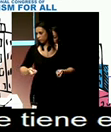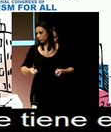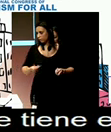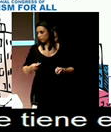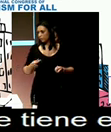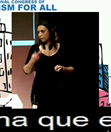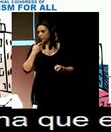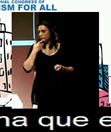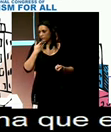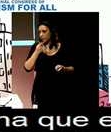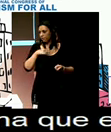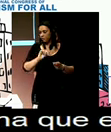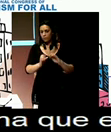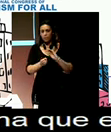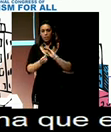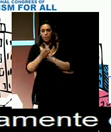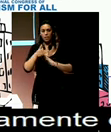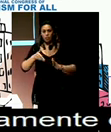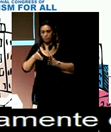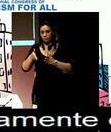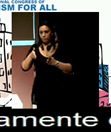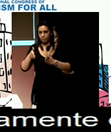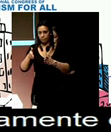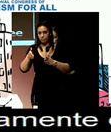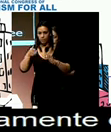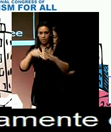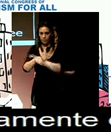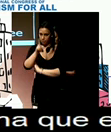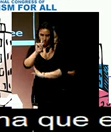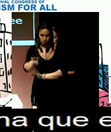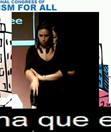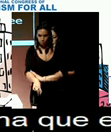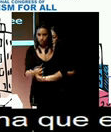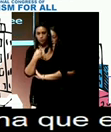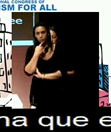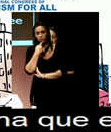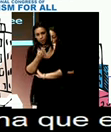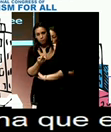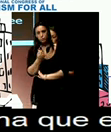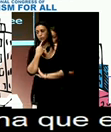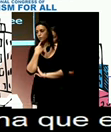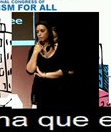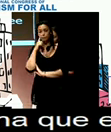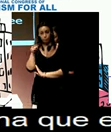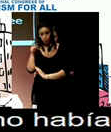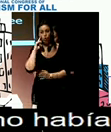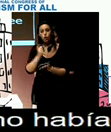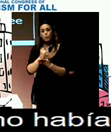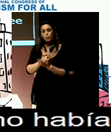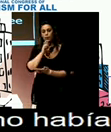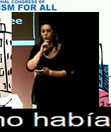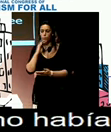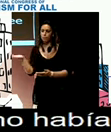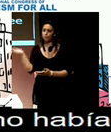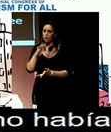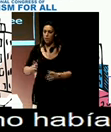A person, you can see a person on a chair, and they created an itinerary that it wasn't accessible at all. We told him that the best